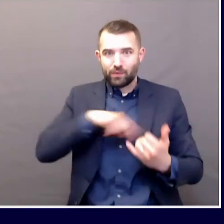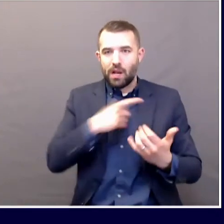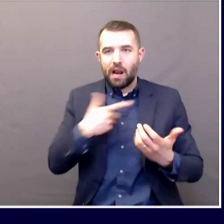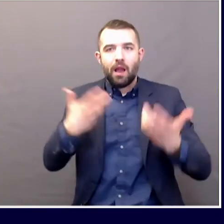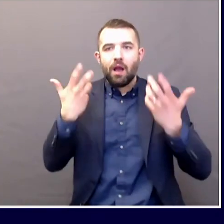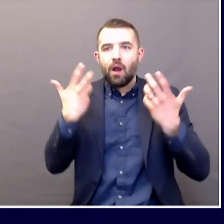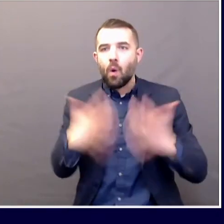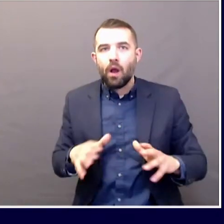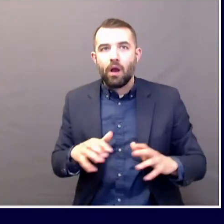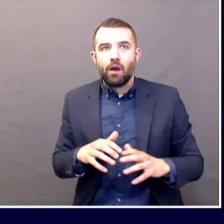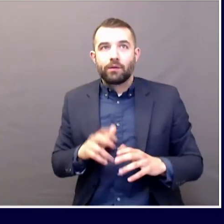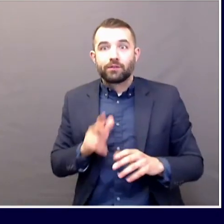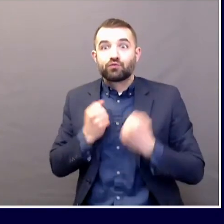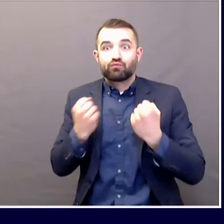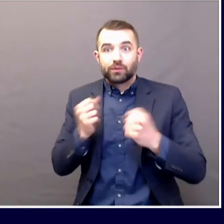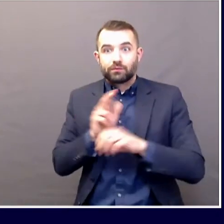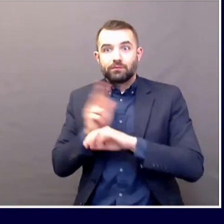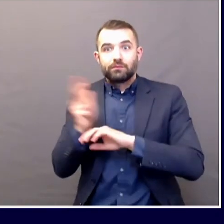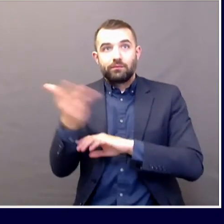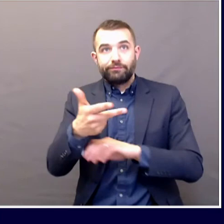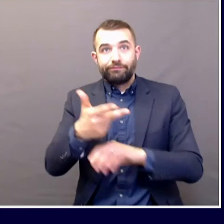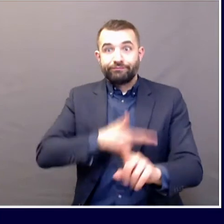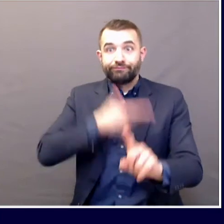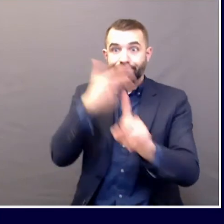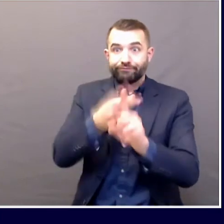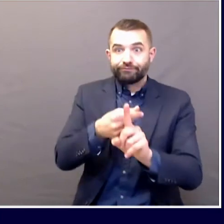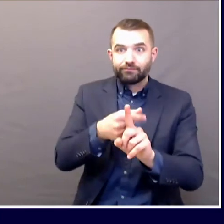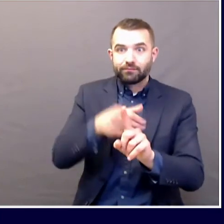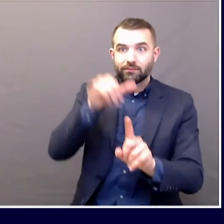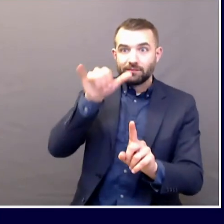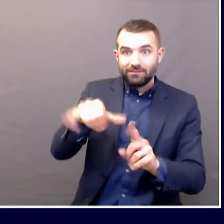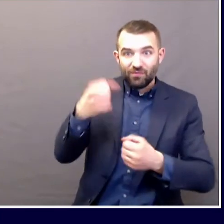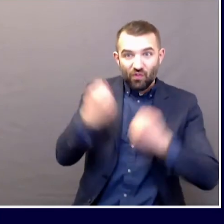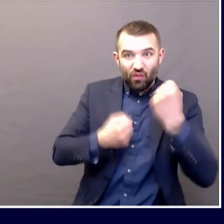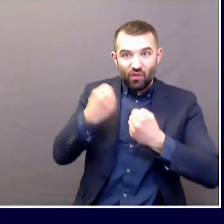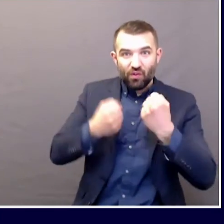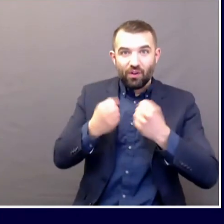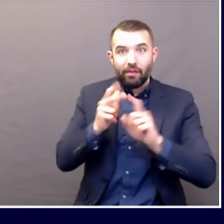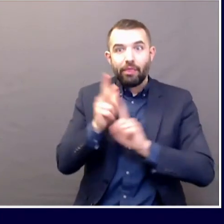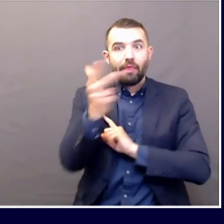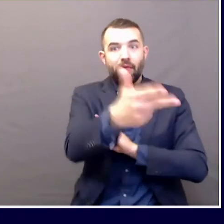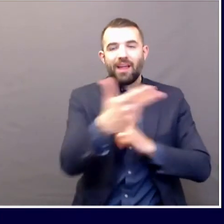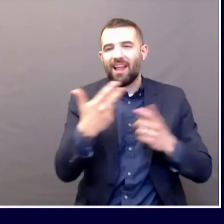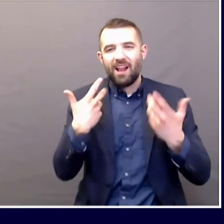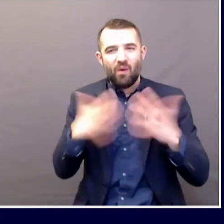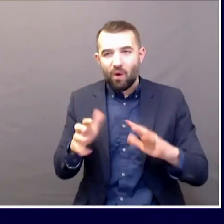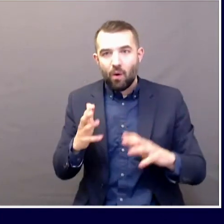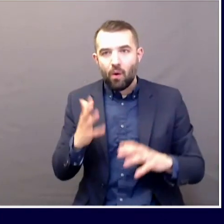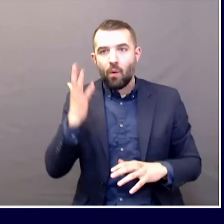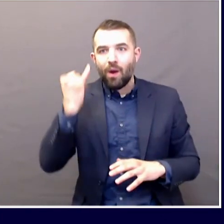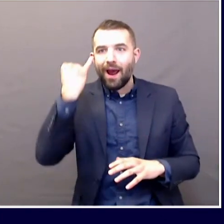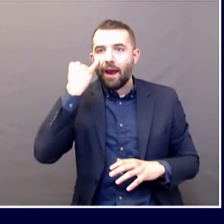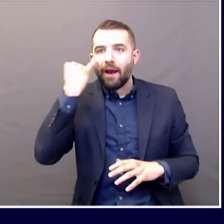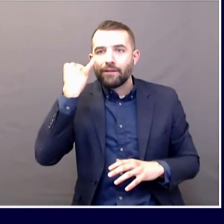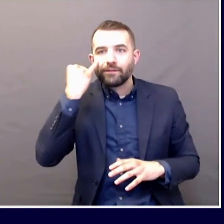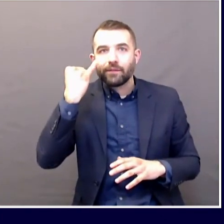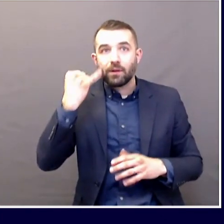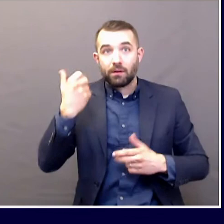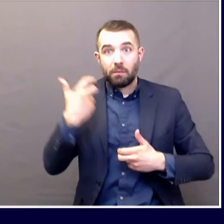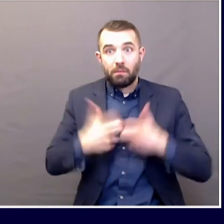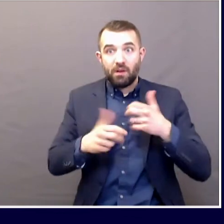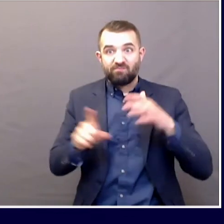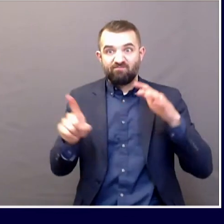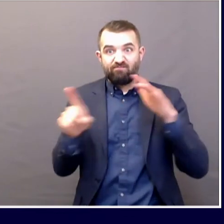change with the J&J vaccine approval. That's one good example of a way that a new vaccine with a different type of usage